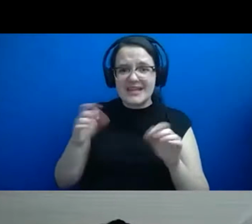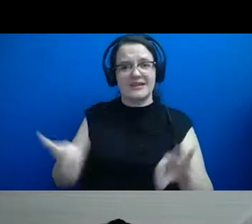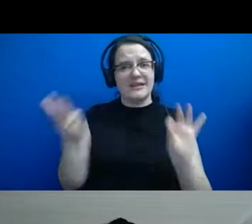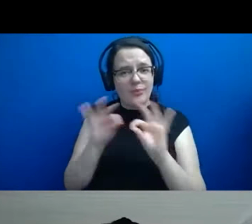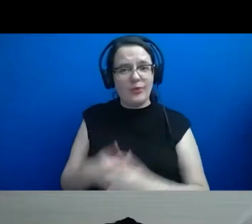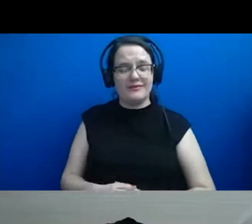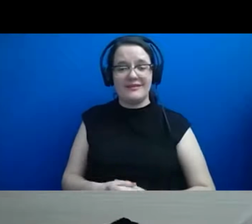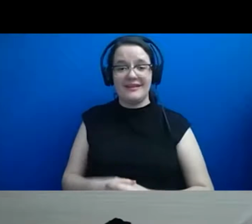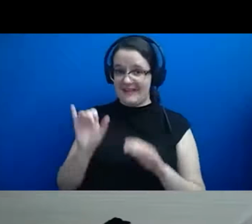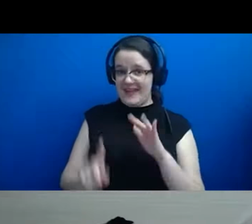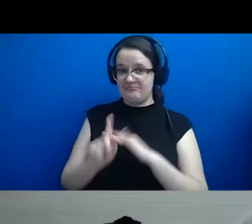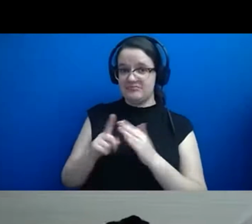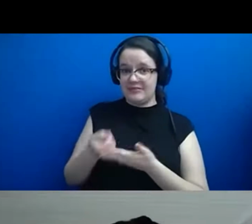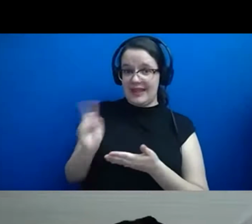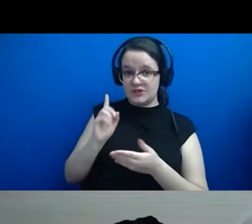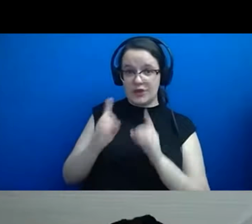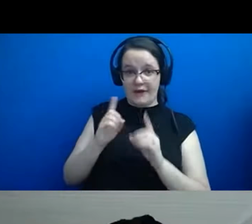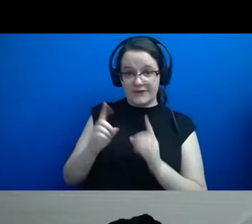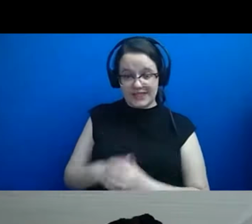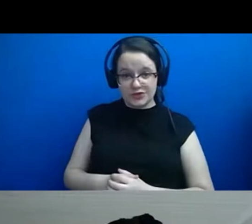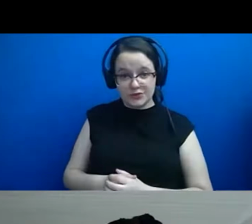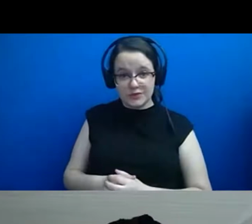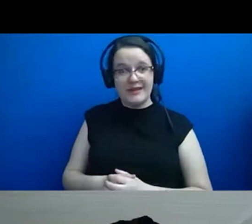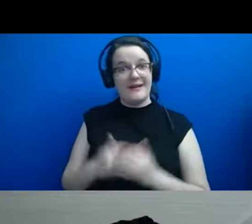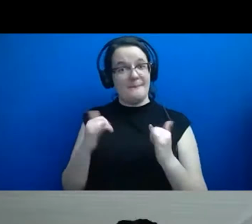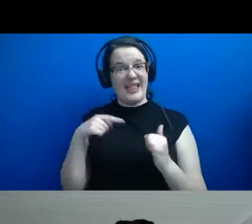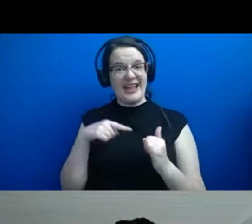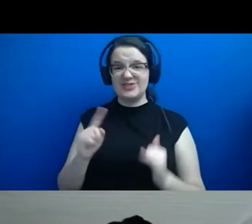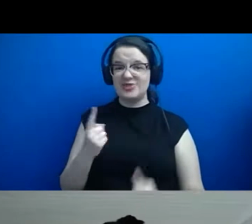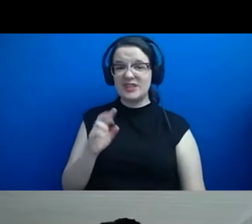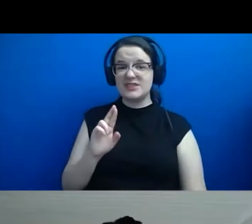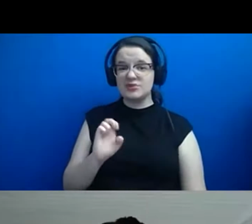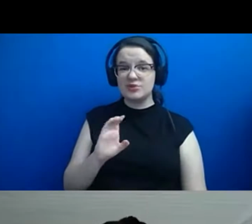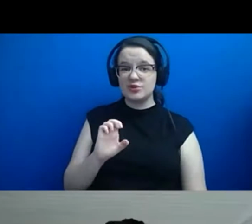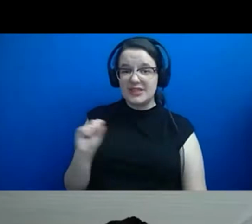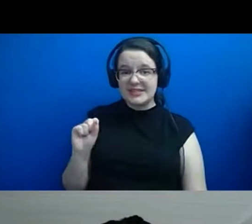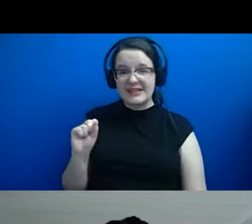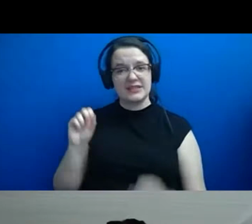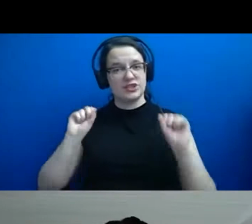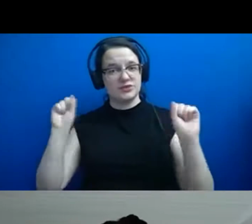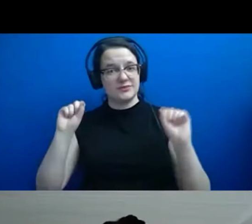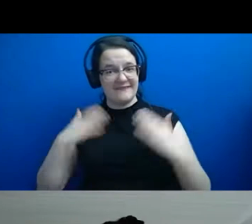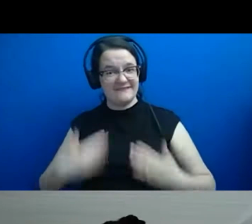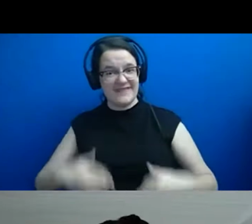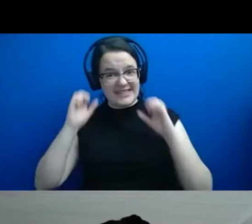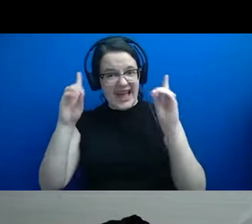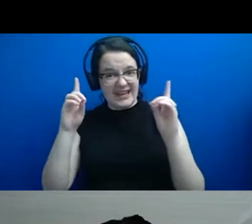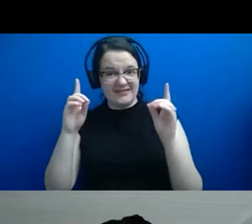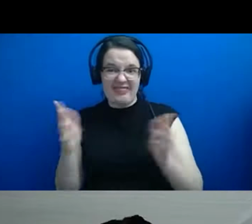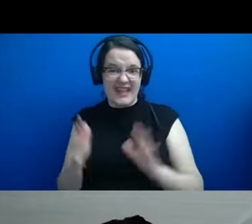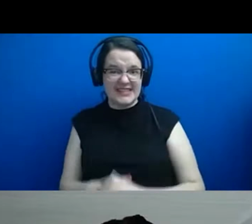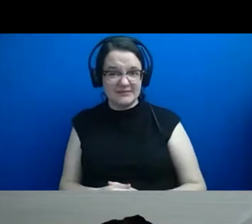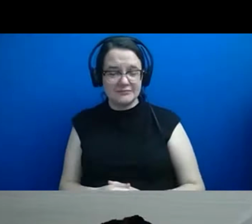our conversation. Play isn't just recess and phys ed. Playful learning can happen